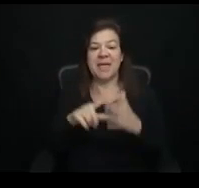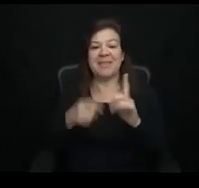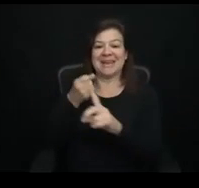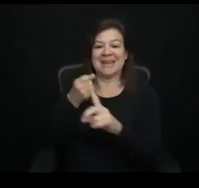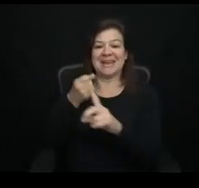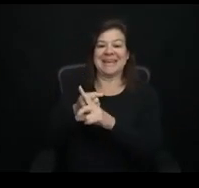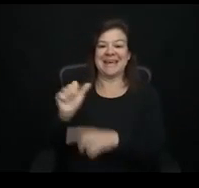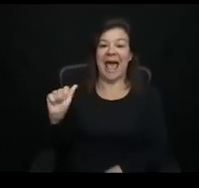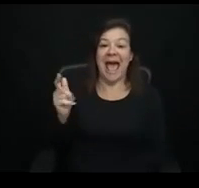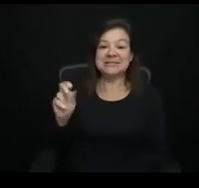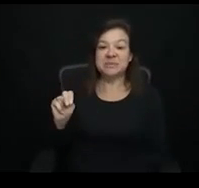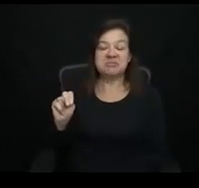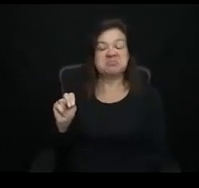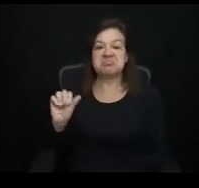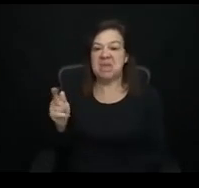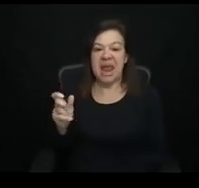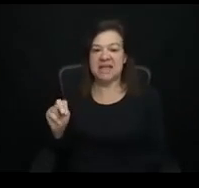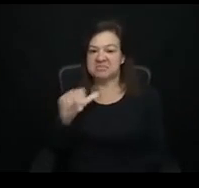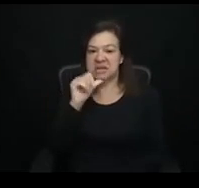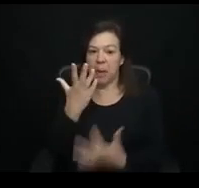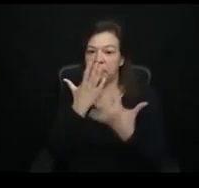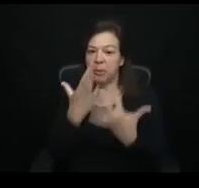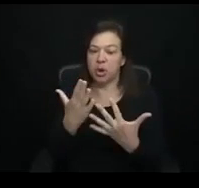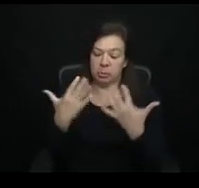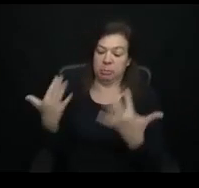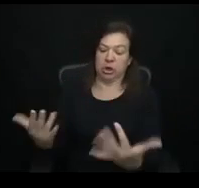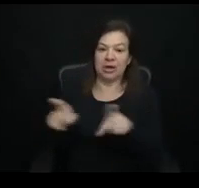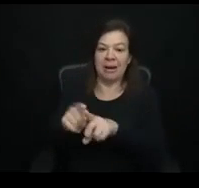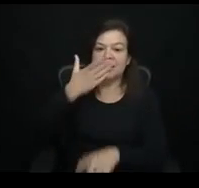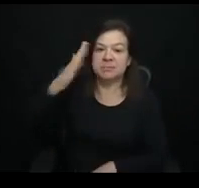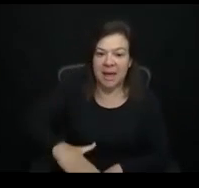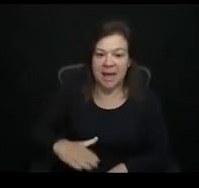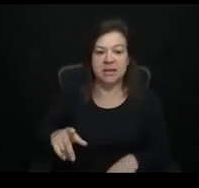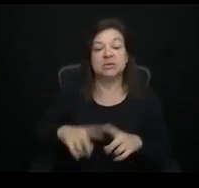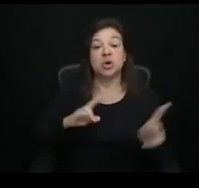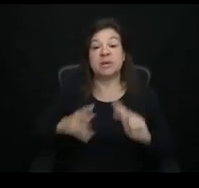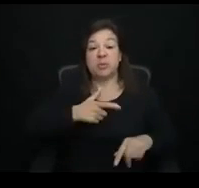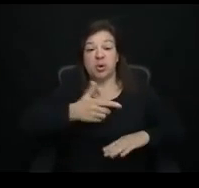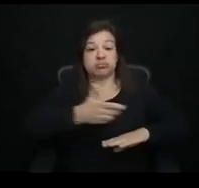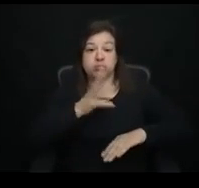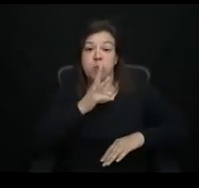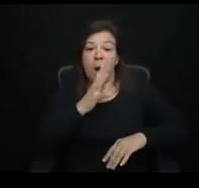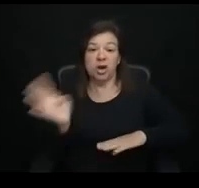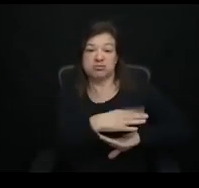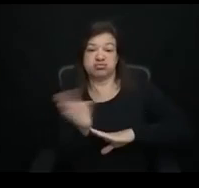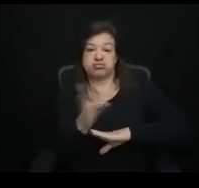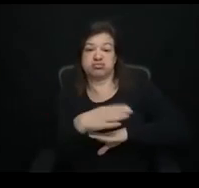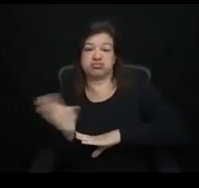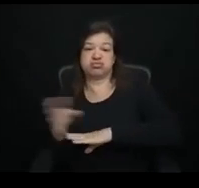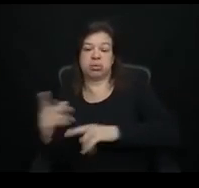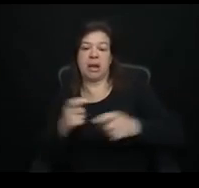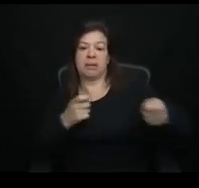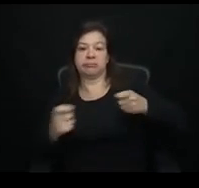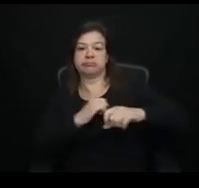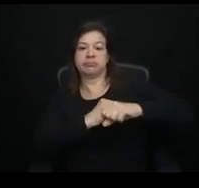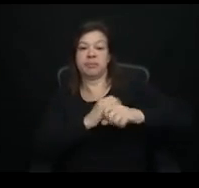there that didn't really want to burn near as intensely. So we had people on the road that were able to spray water and pretty much hold that. We're looking